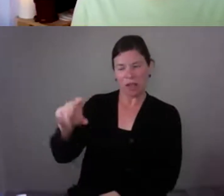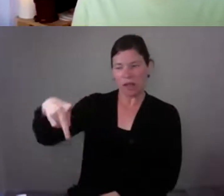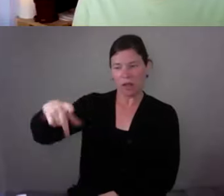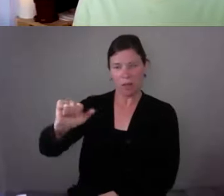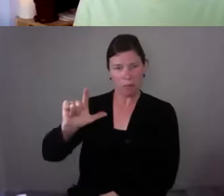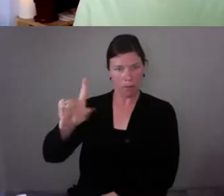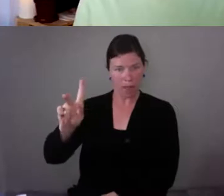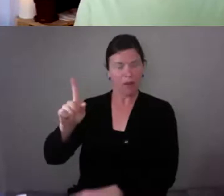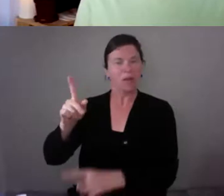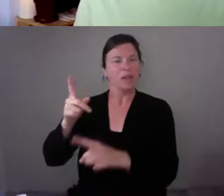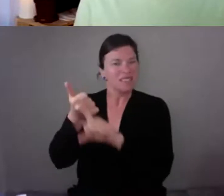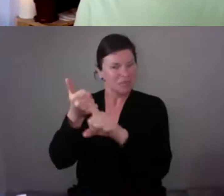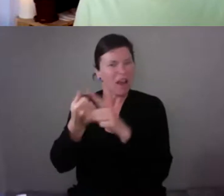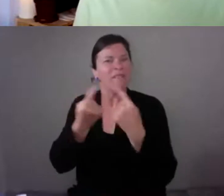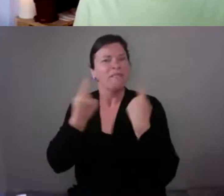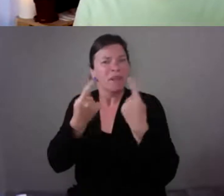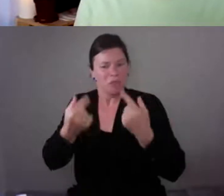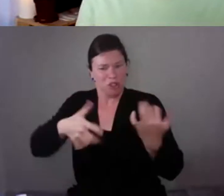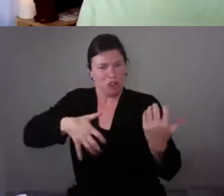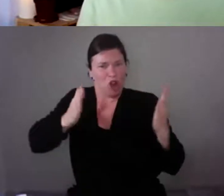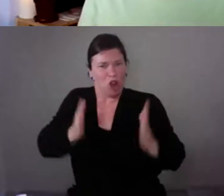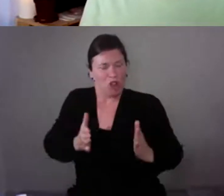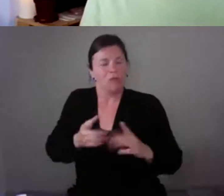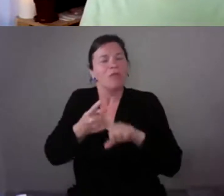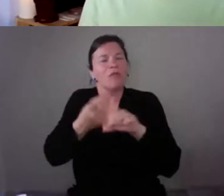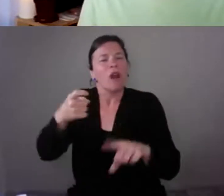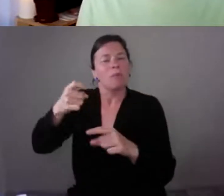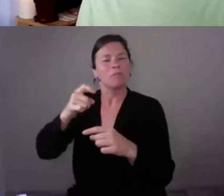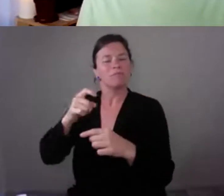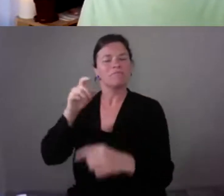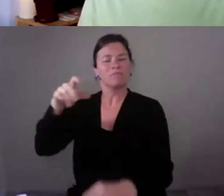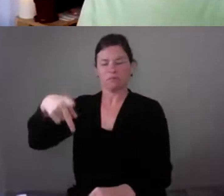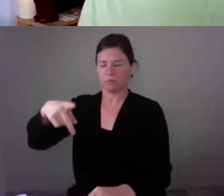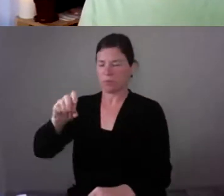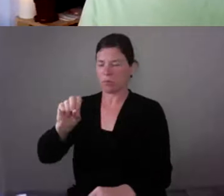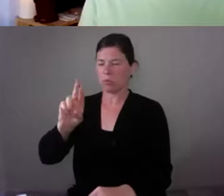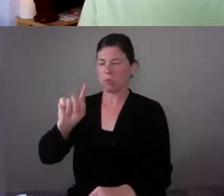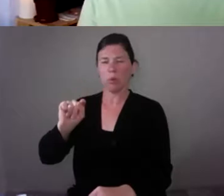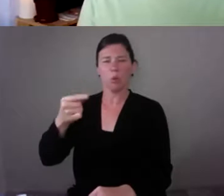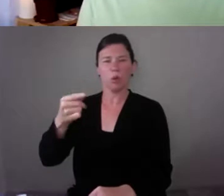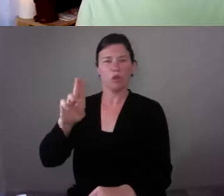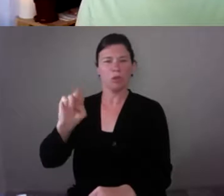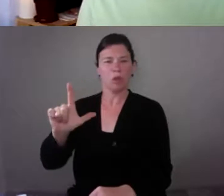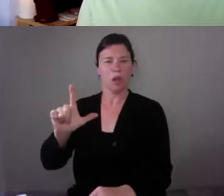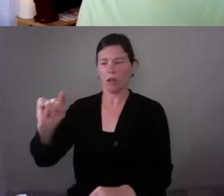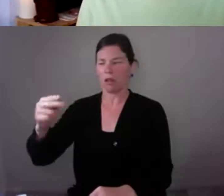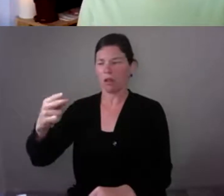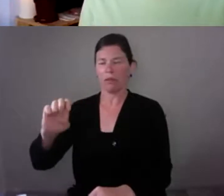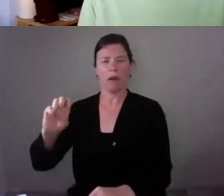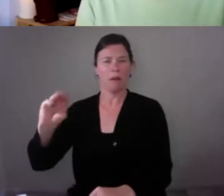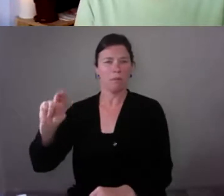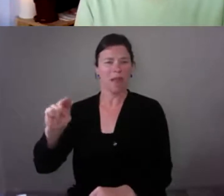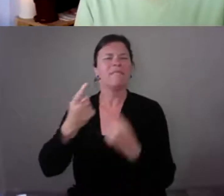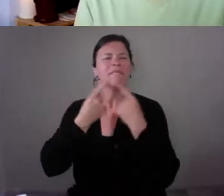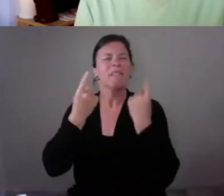be there on Sunday. That happens from 2 to 4 p.m. We have musicians, we have interviews. It's a longer day.